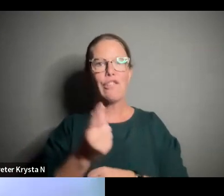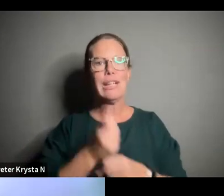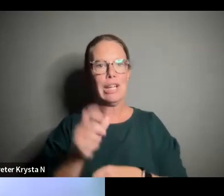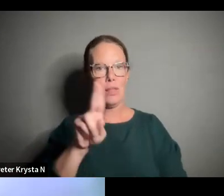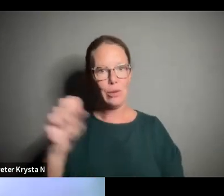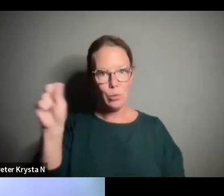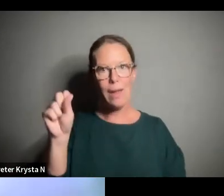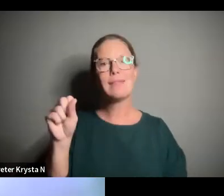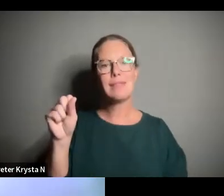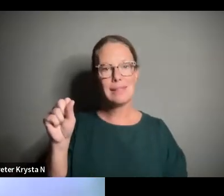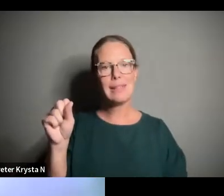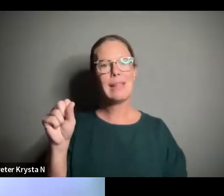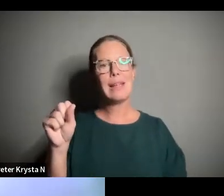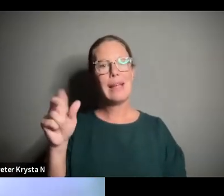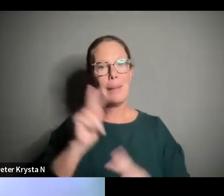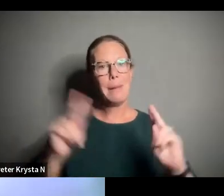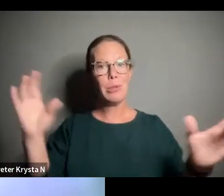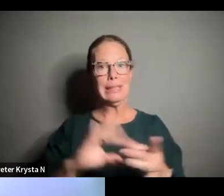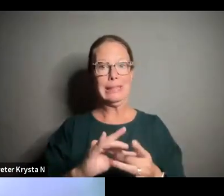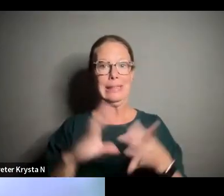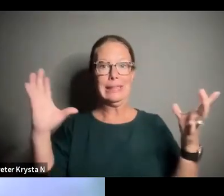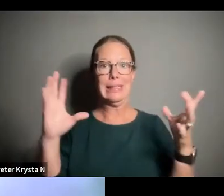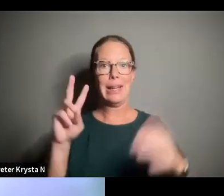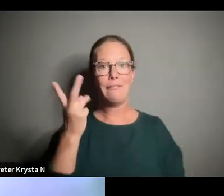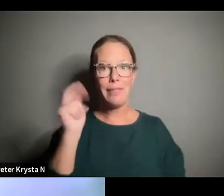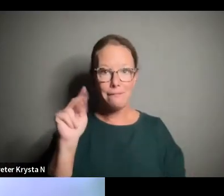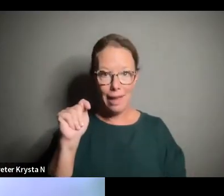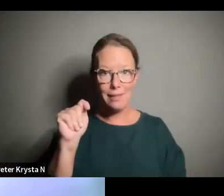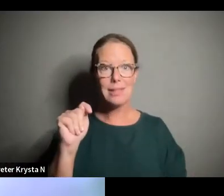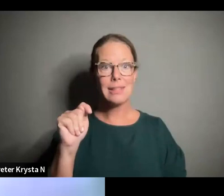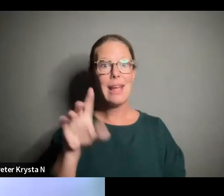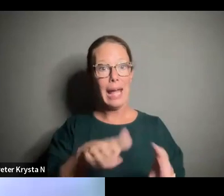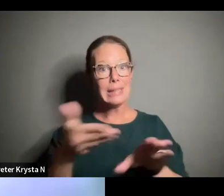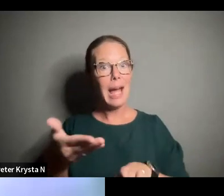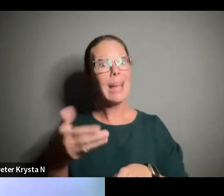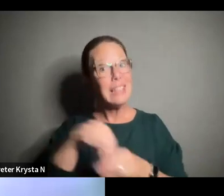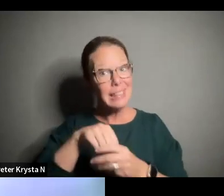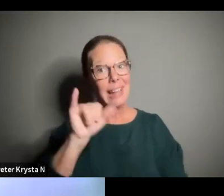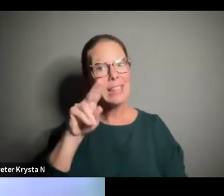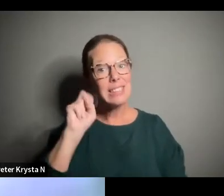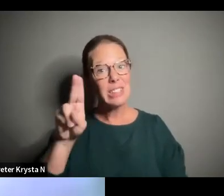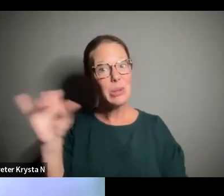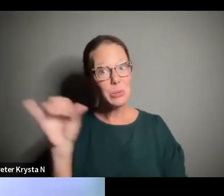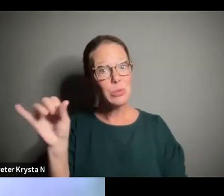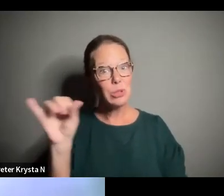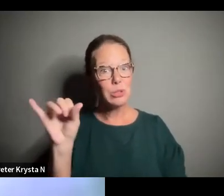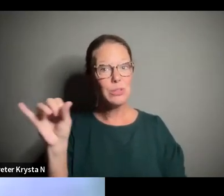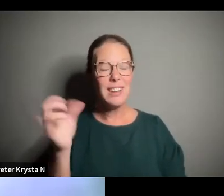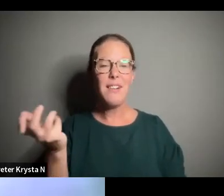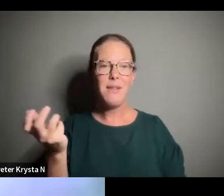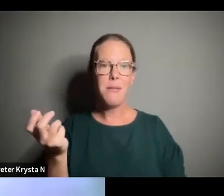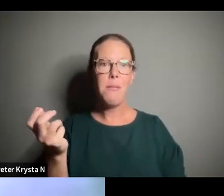States, people get disconnected from the ventilator and die, even in ICUs, more than a few,